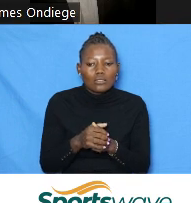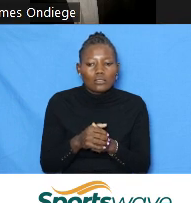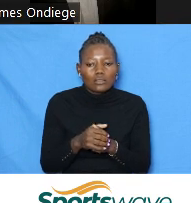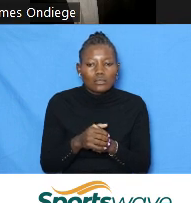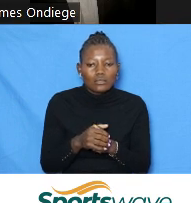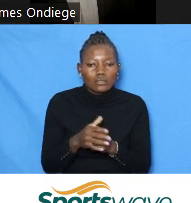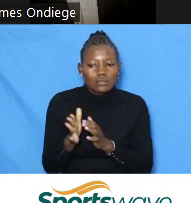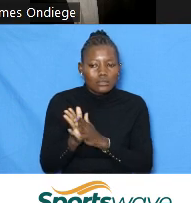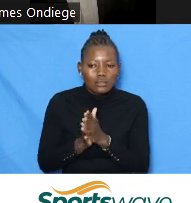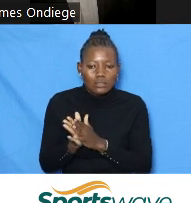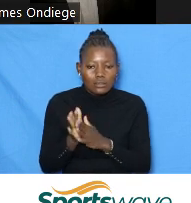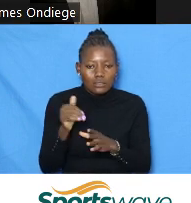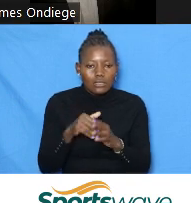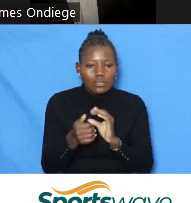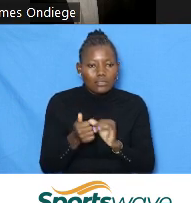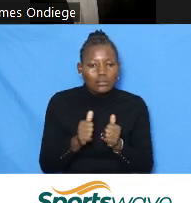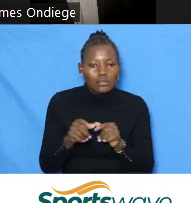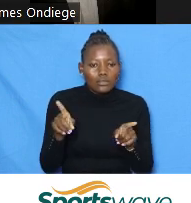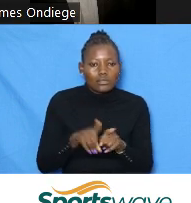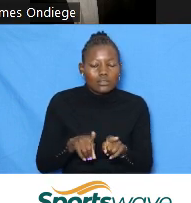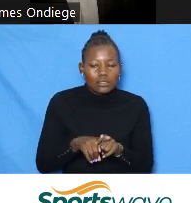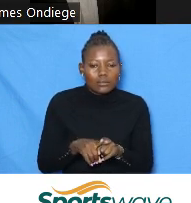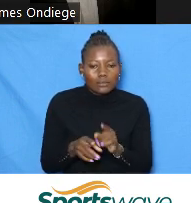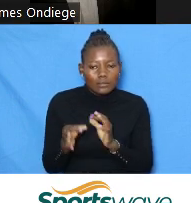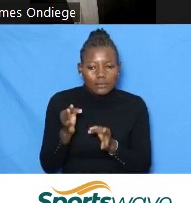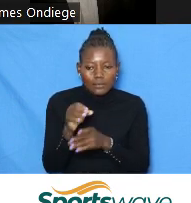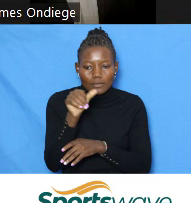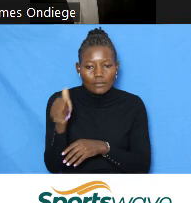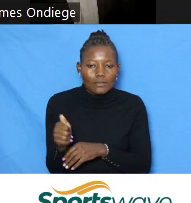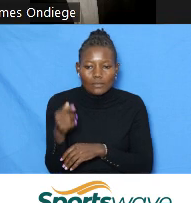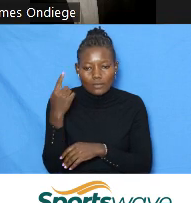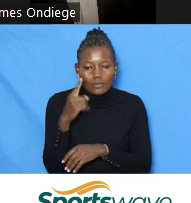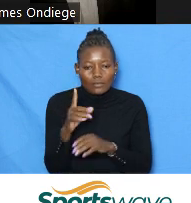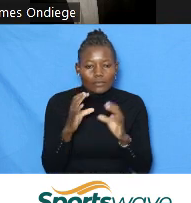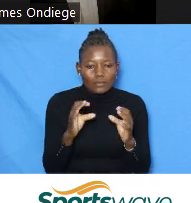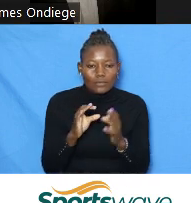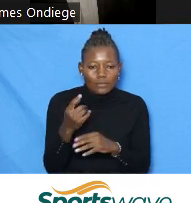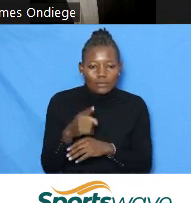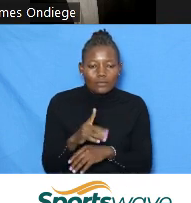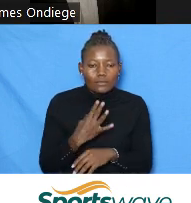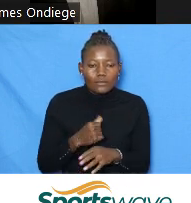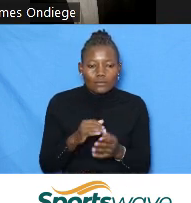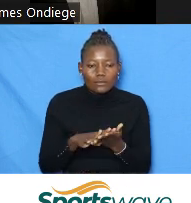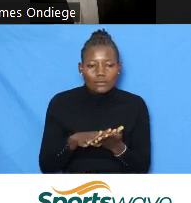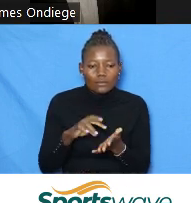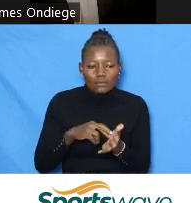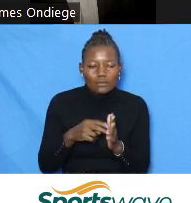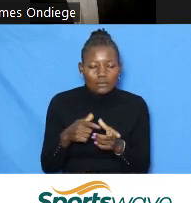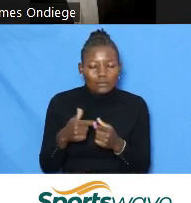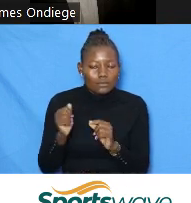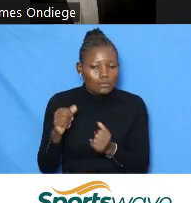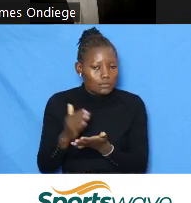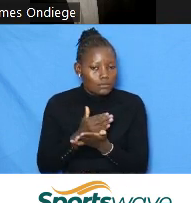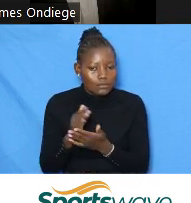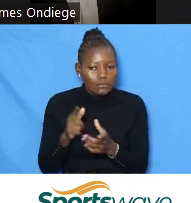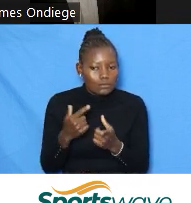are interested in sports. And if any of you coaches would like to get in contact with them, we can share their contacts, and they can